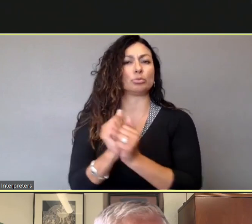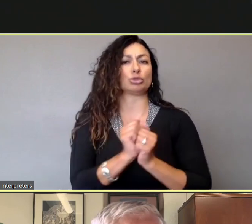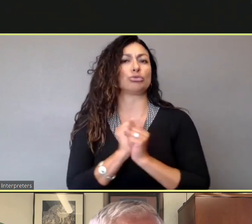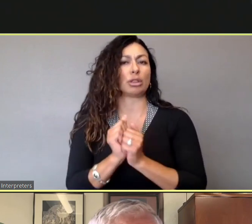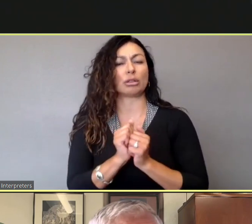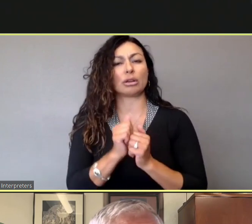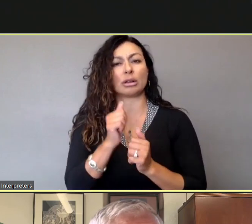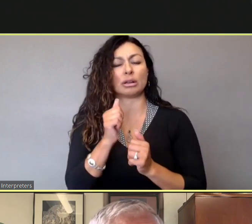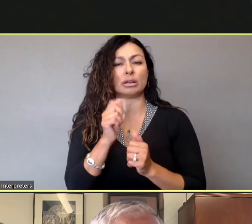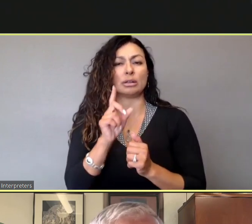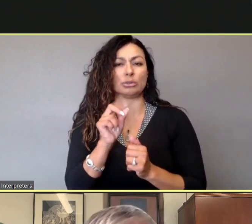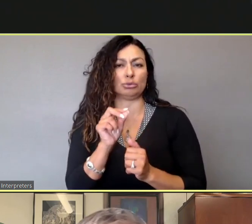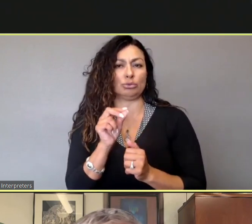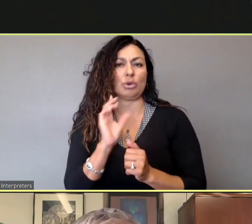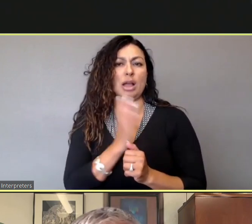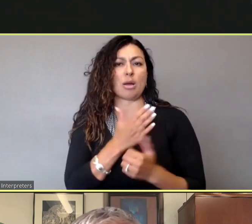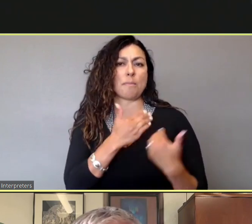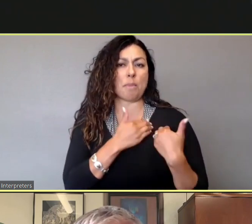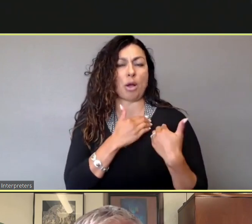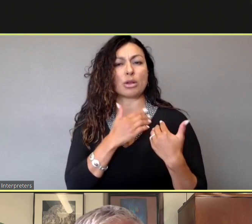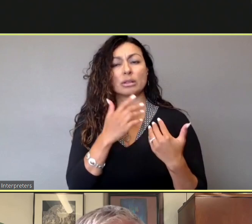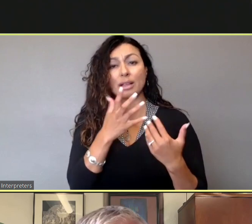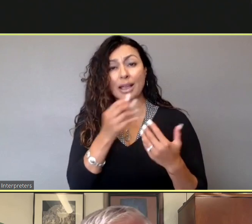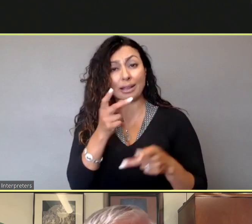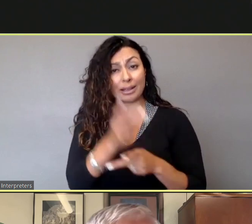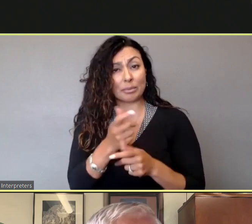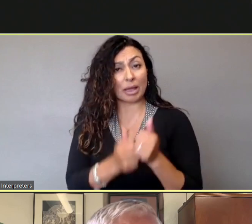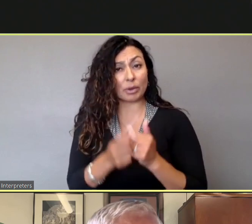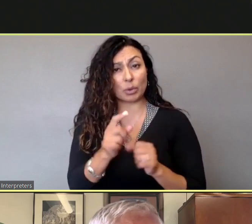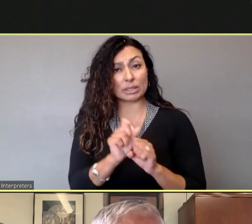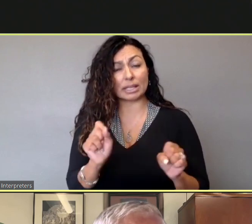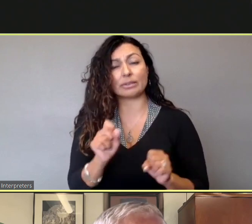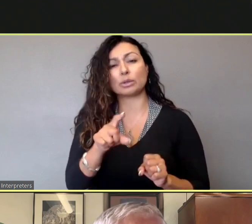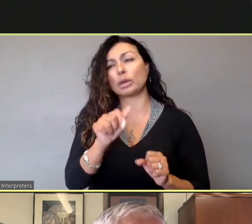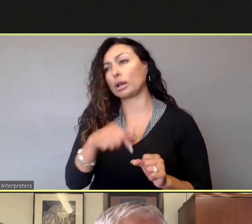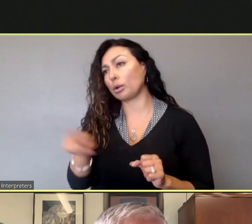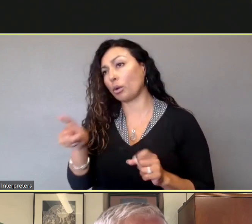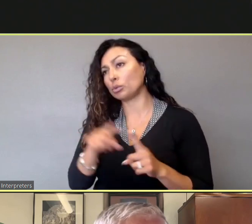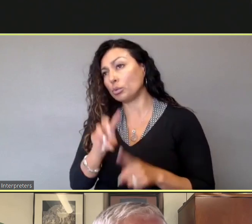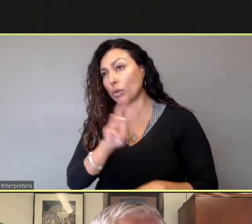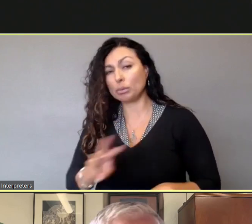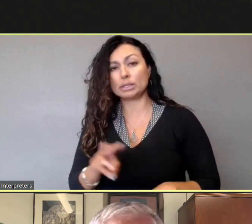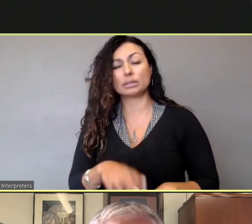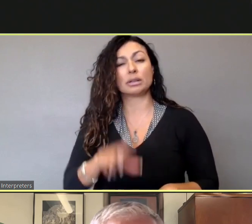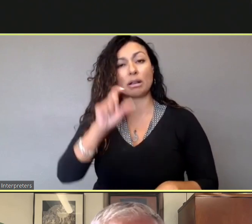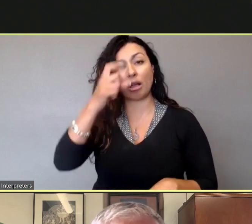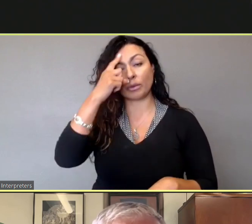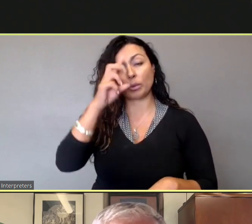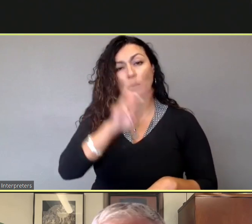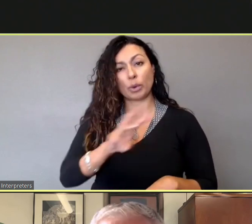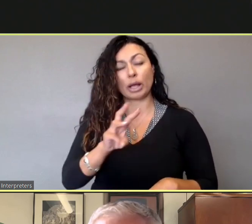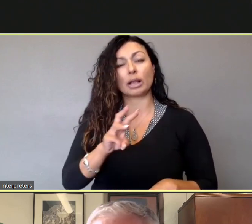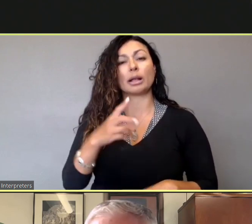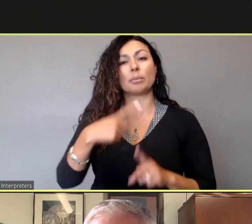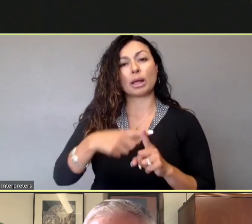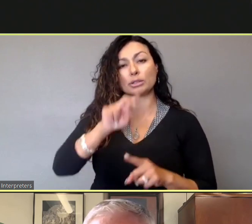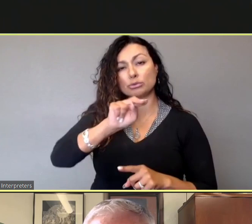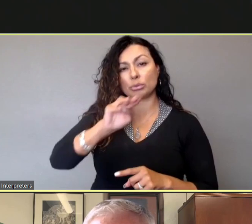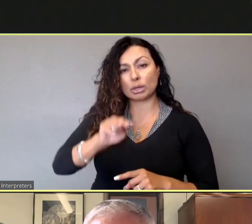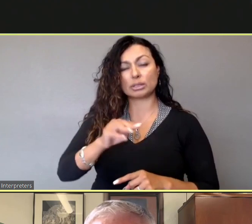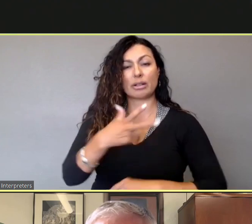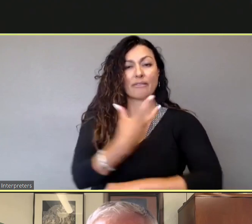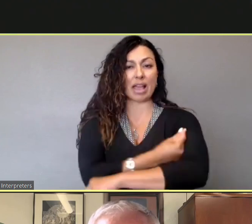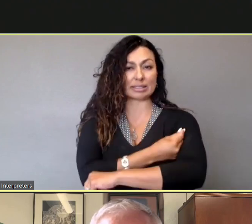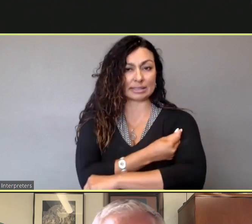safe. So you can go on to our websites, the government website and our New Mexico vaccine